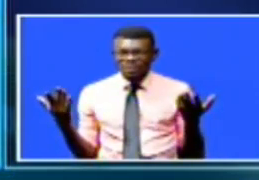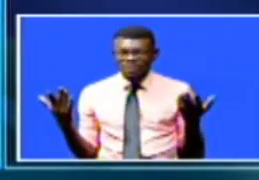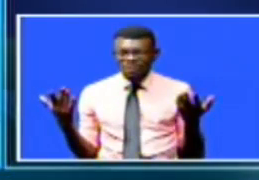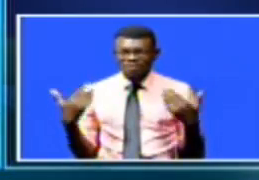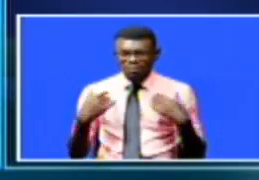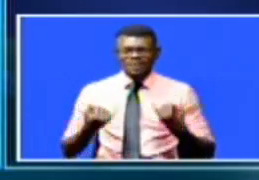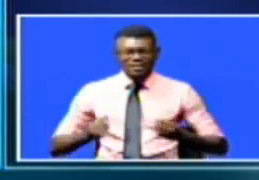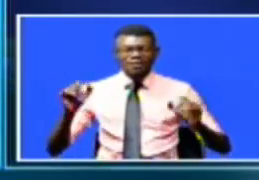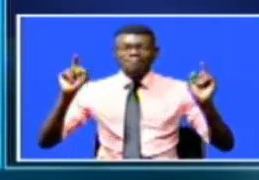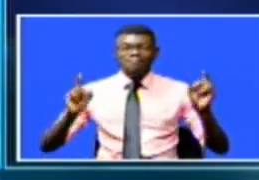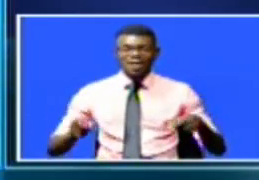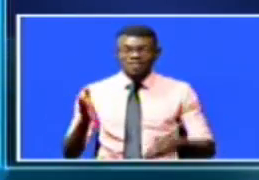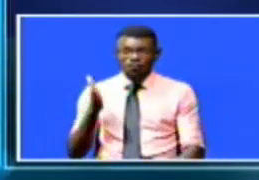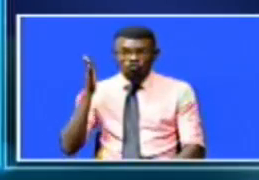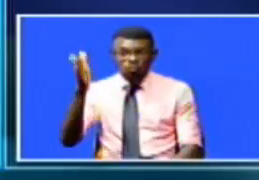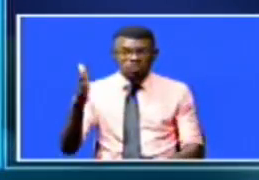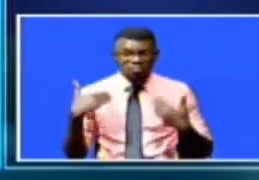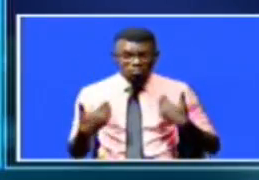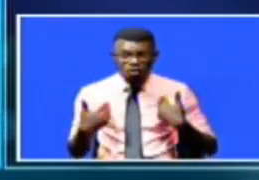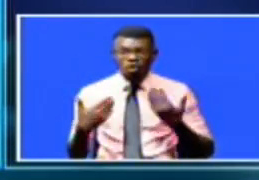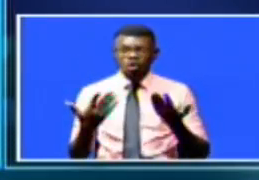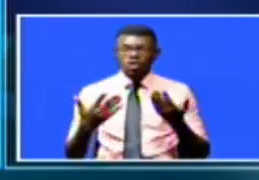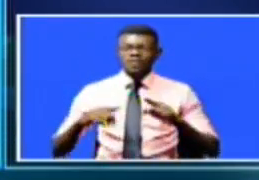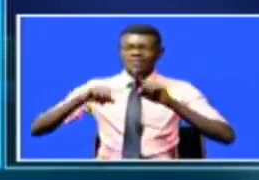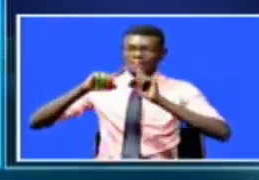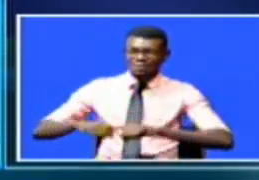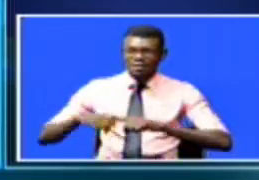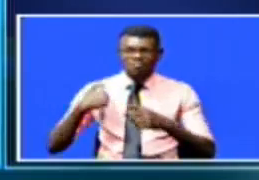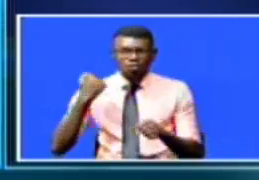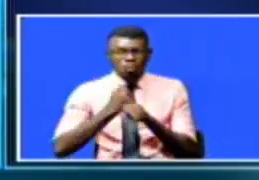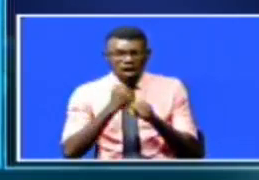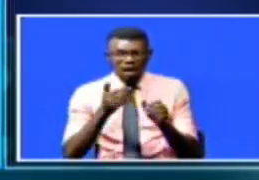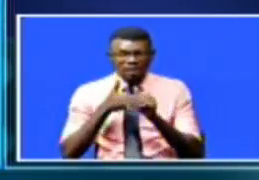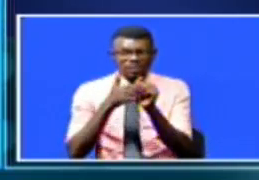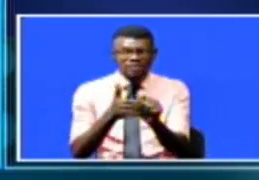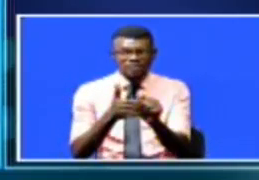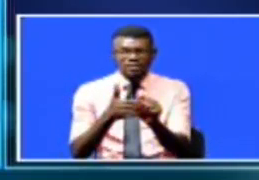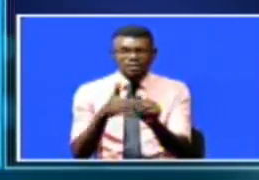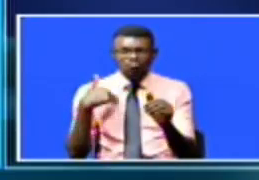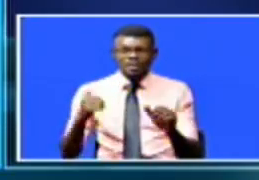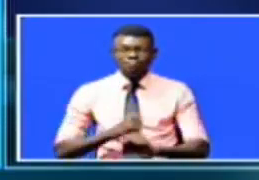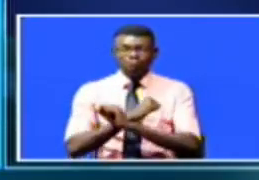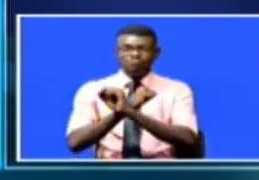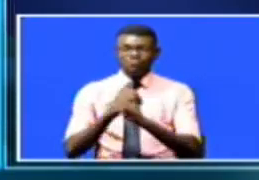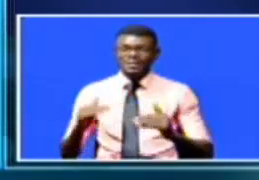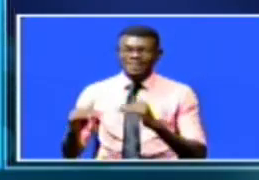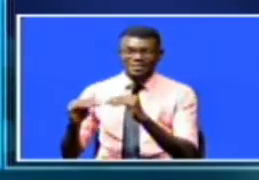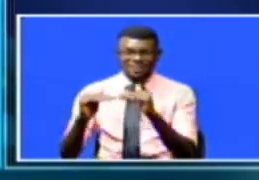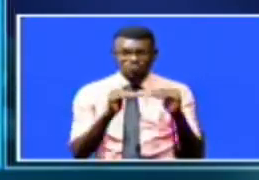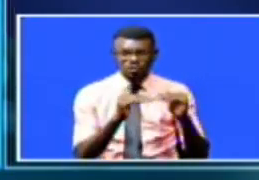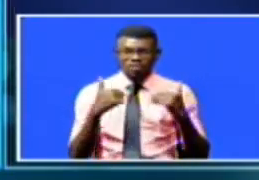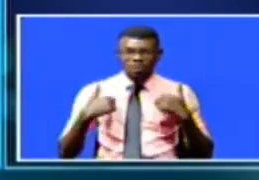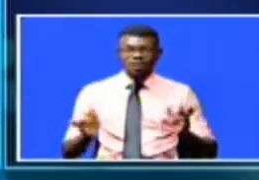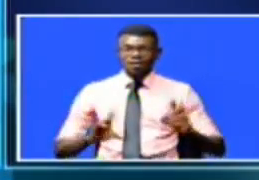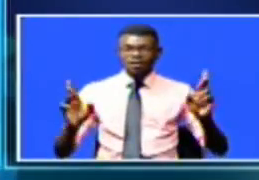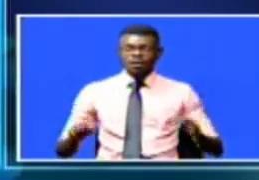The future generation depend on my leadership now to be able to defend democracy. And that is what I'm prepared to do.